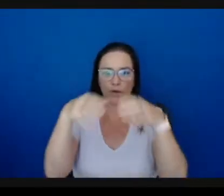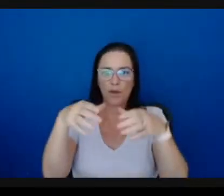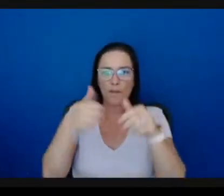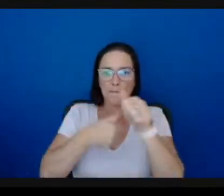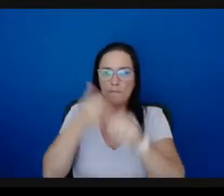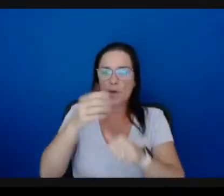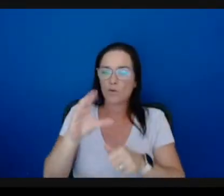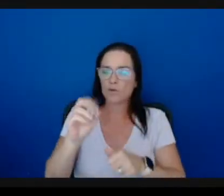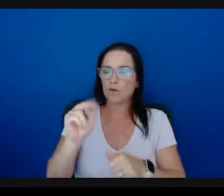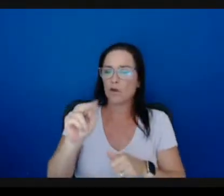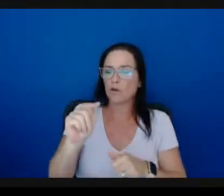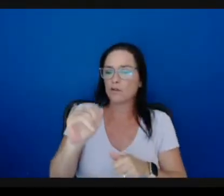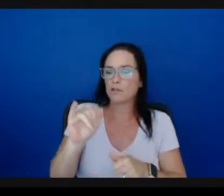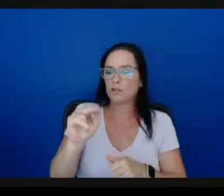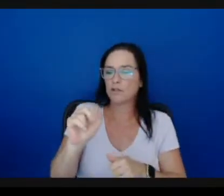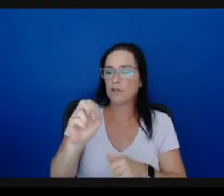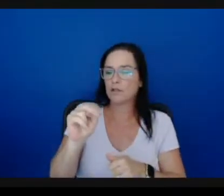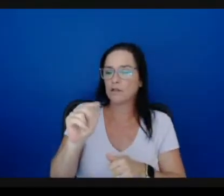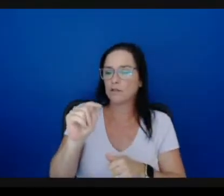volcanoes.